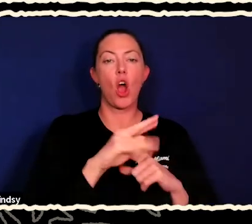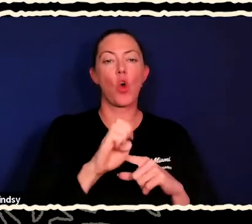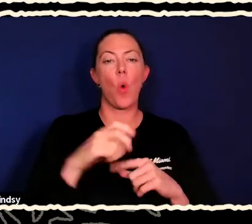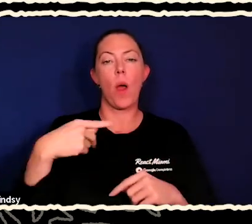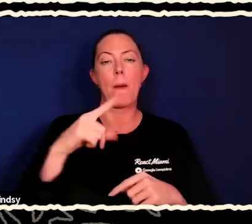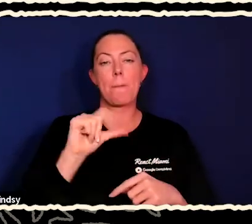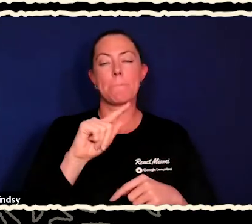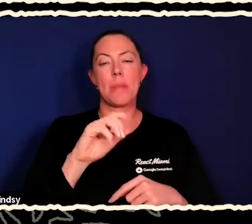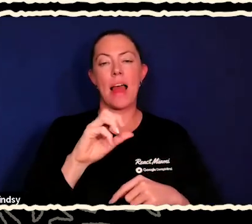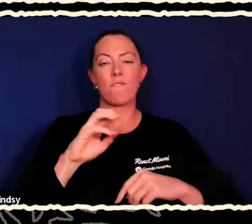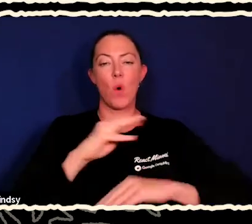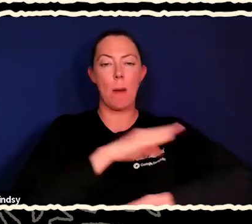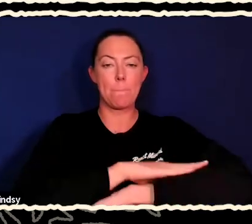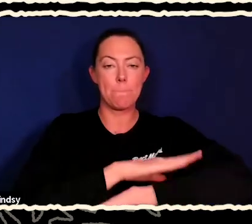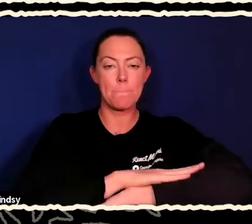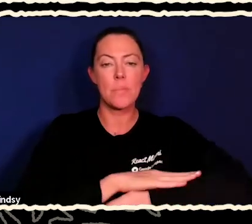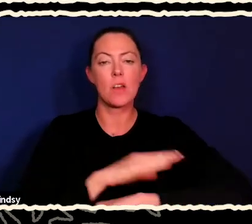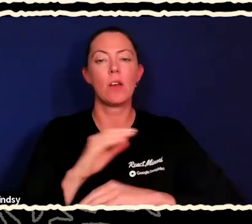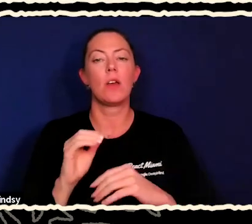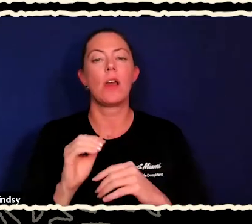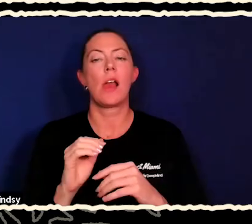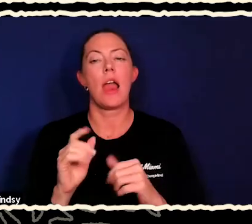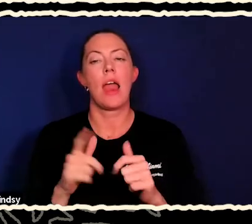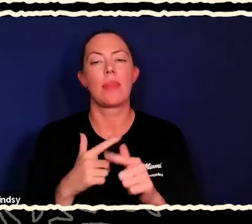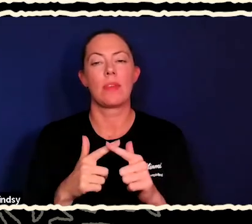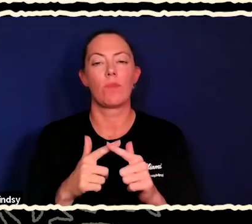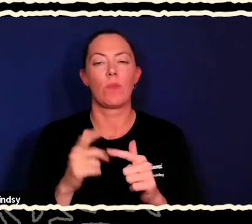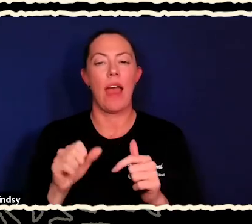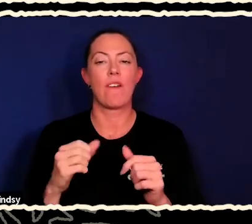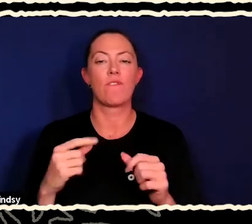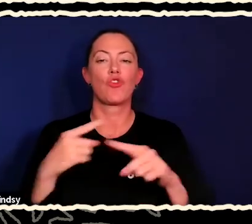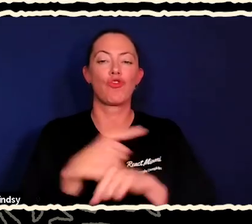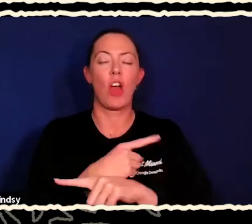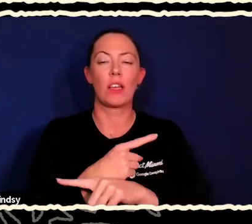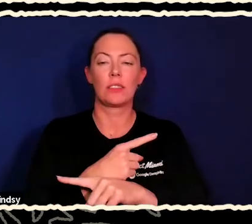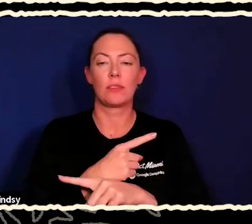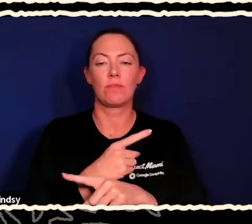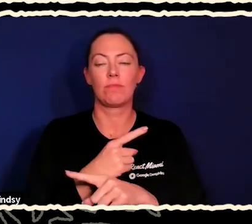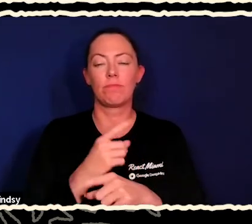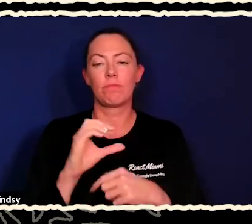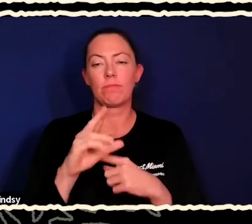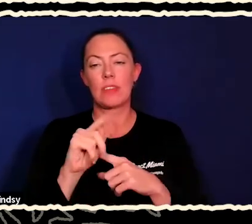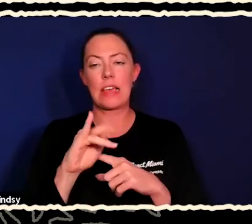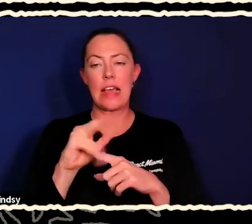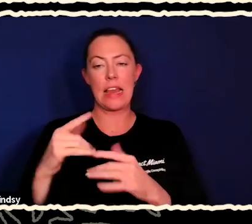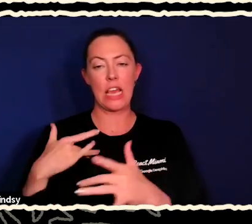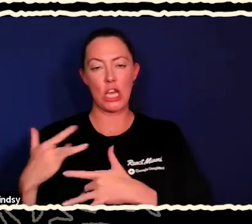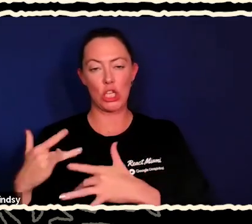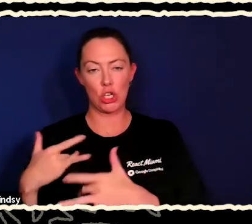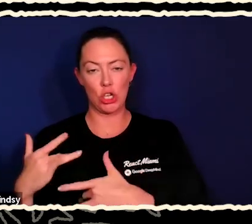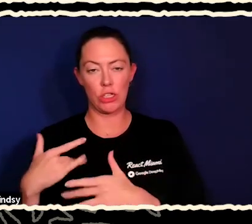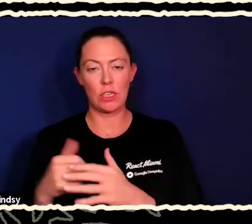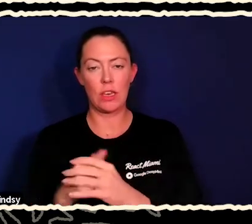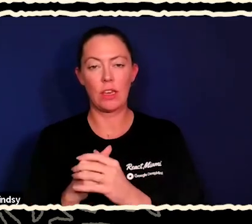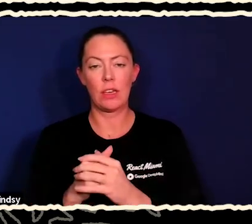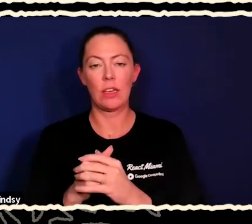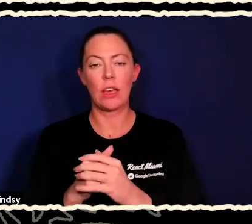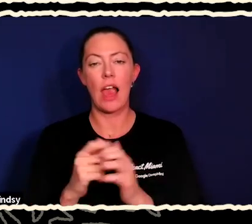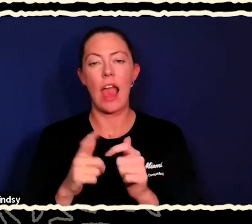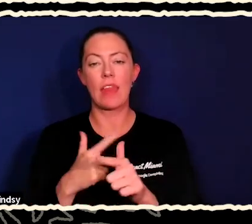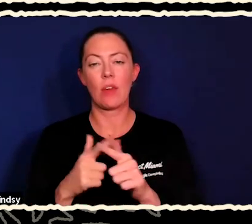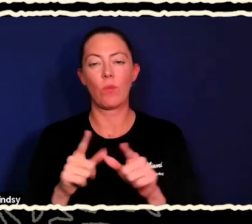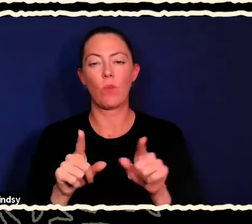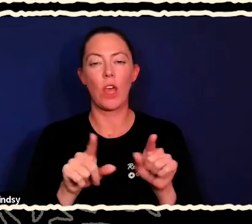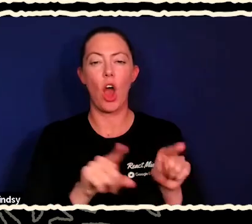concerns, auth and billing and search and all the things. And then we picked server-side rendered front